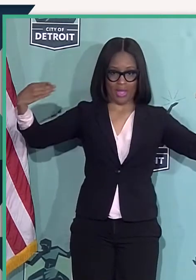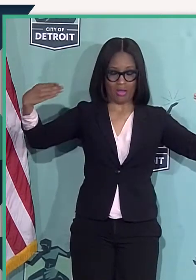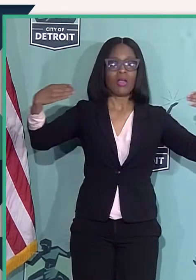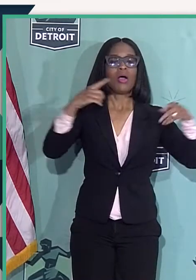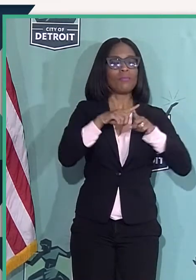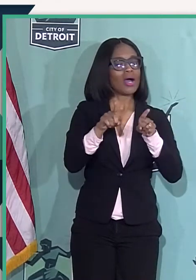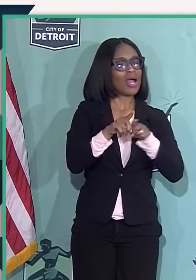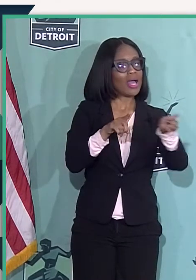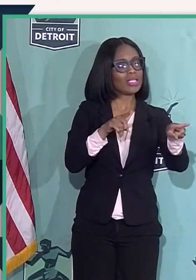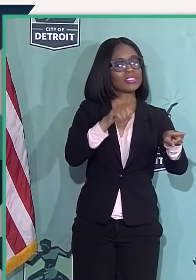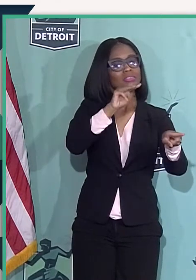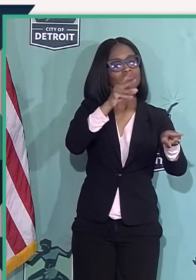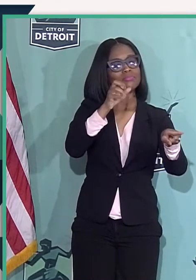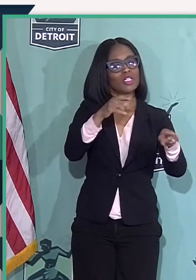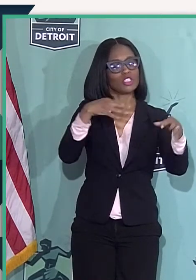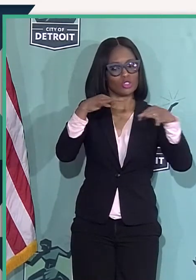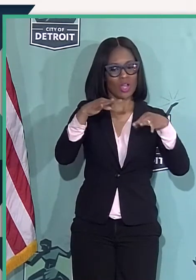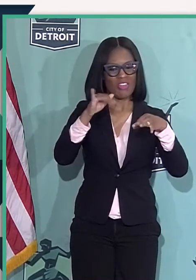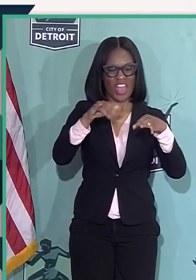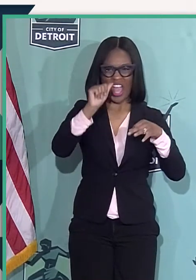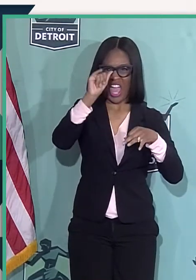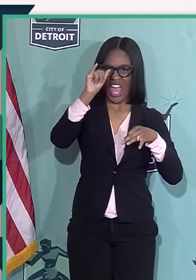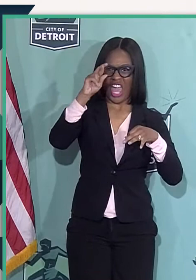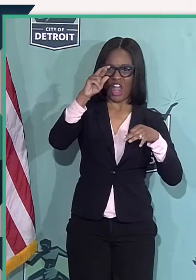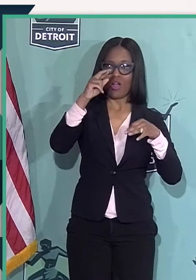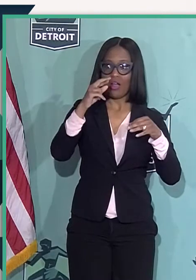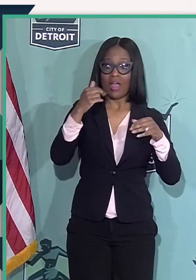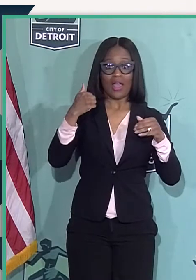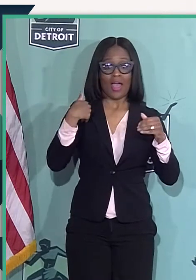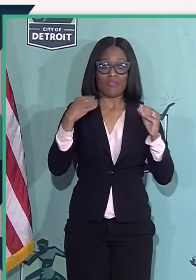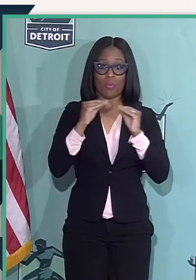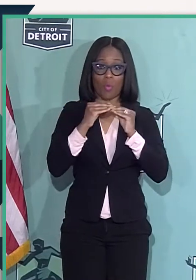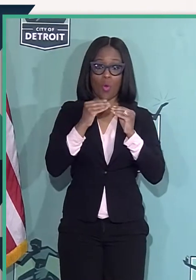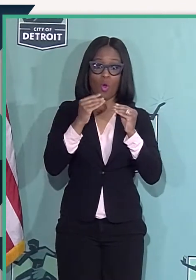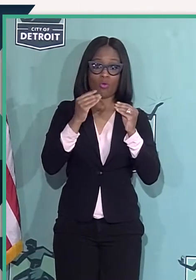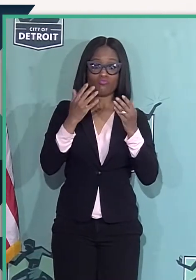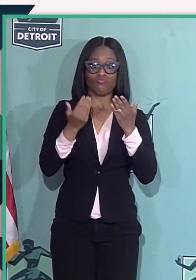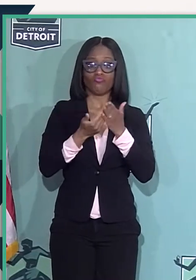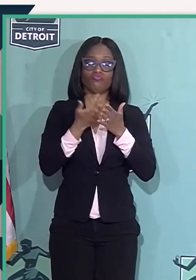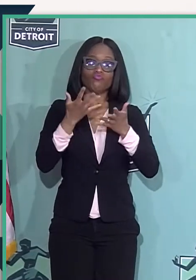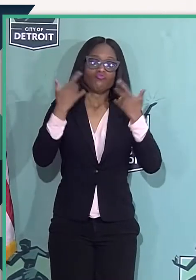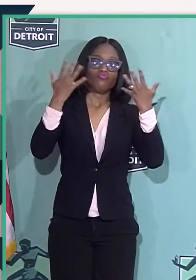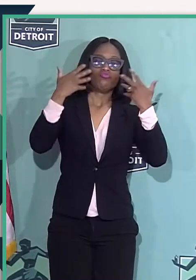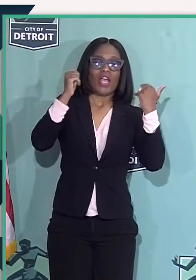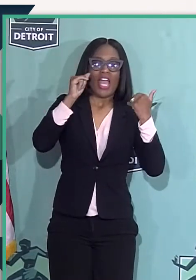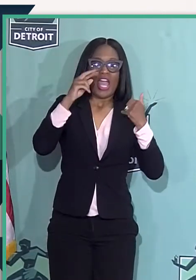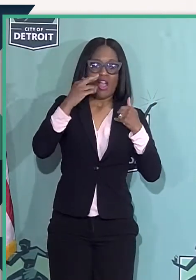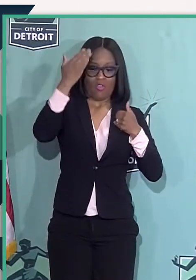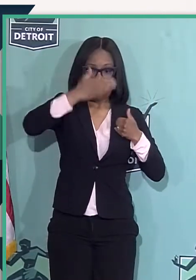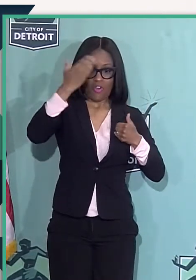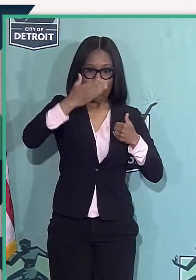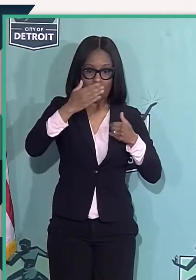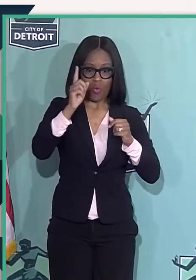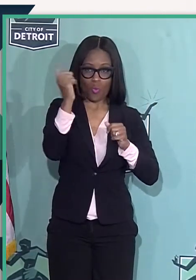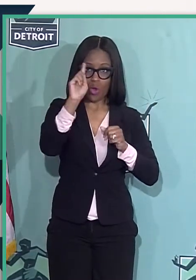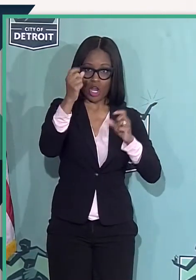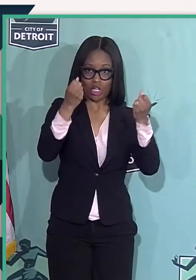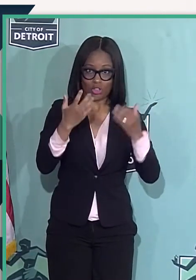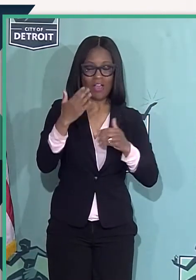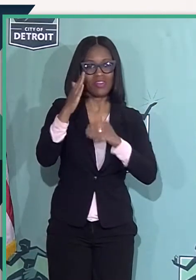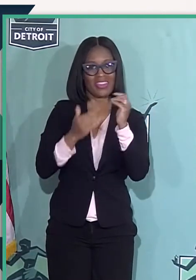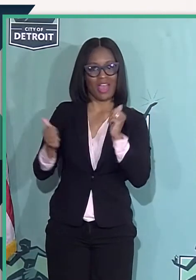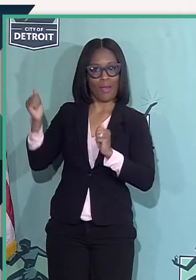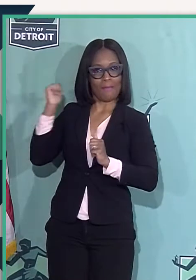describing, the air differential, it's important to have more air pressure in the front of the vehicle than in the back of the vehicle, so modified the